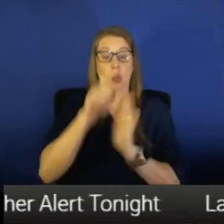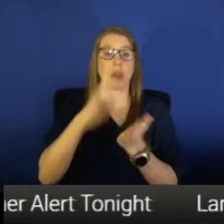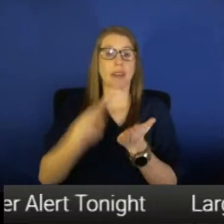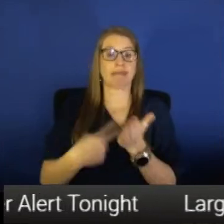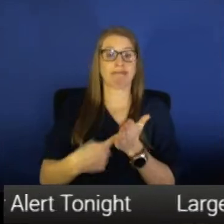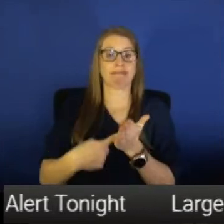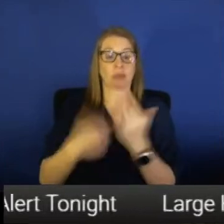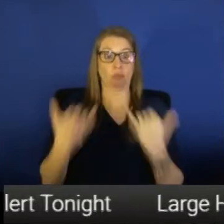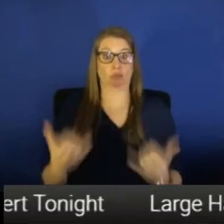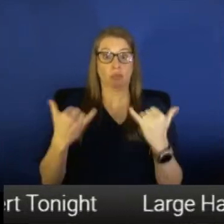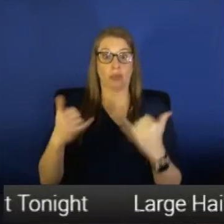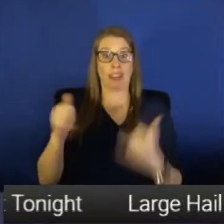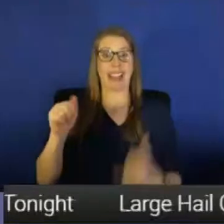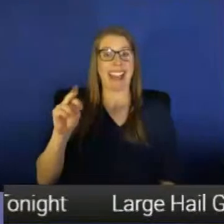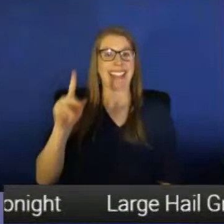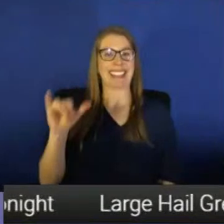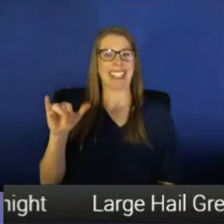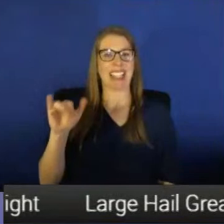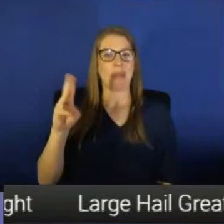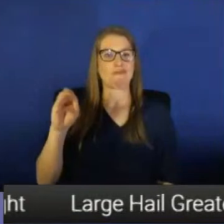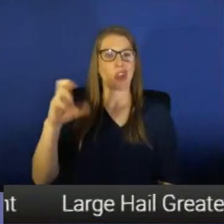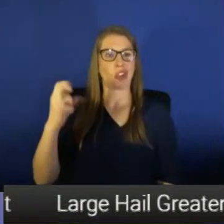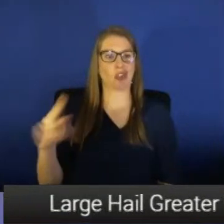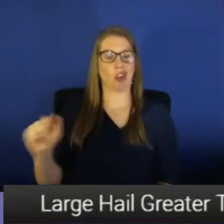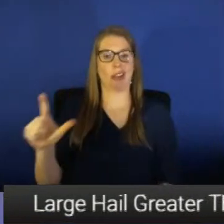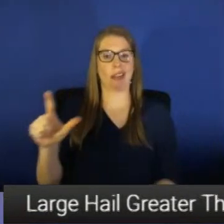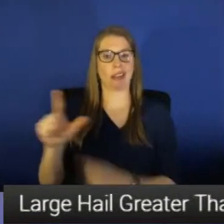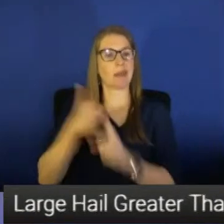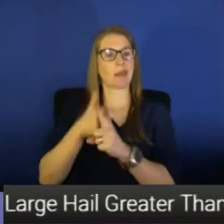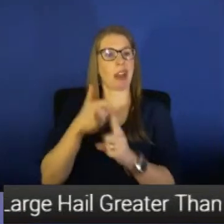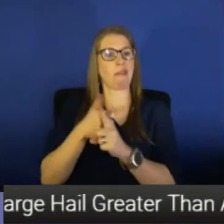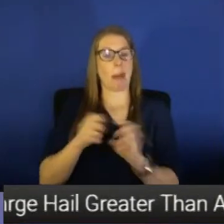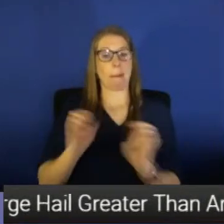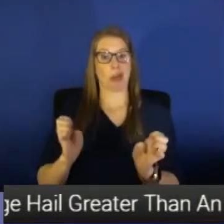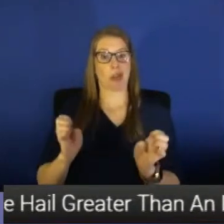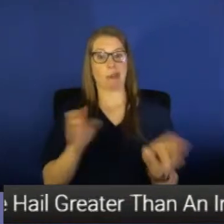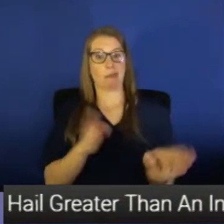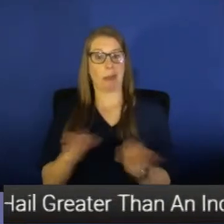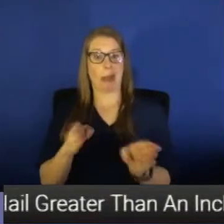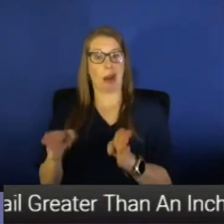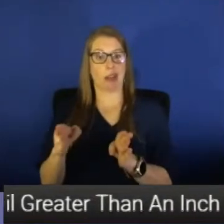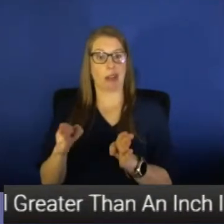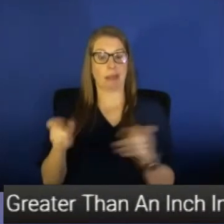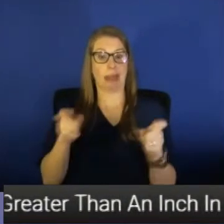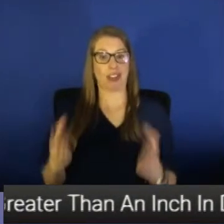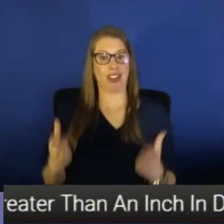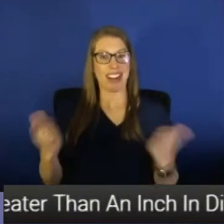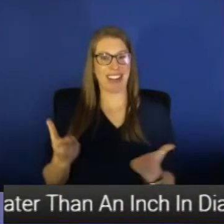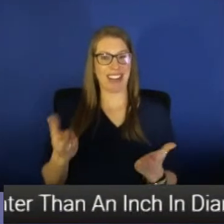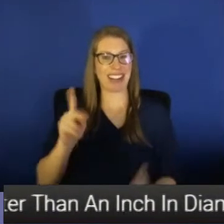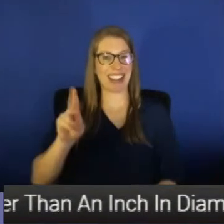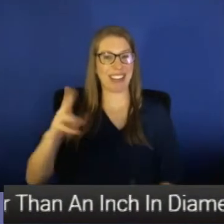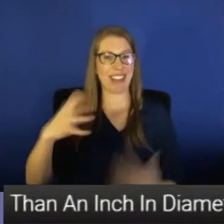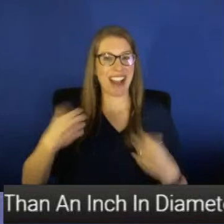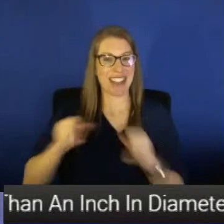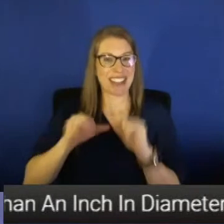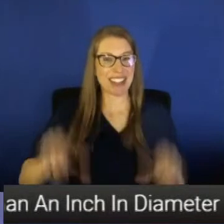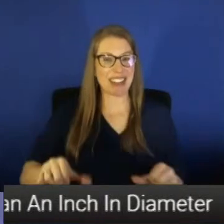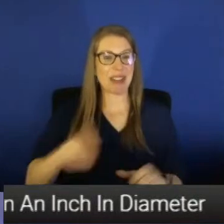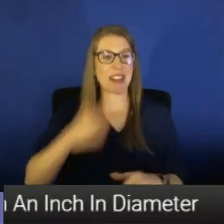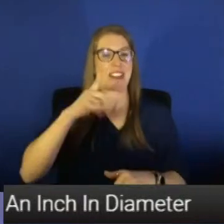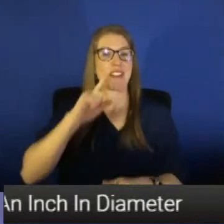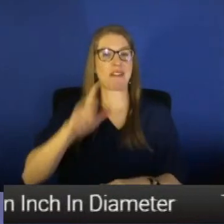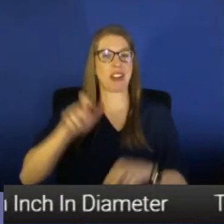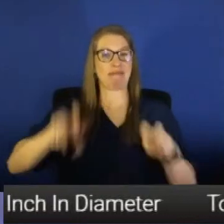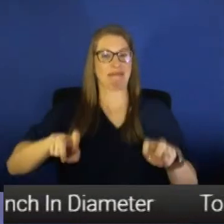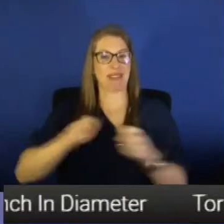Andy Marshall, he is the Emergency Preparedness Manager here at the health system. Thank you so much. Yeah, Sitting here with me all day. So finally